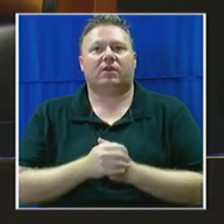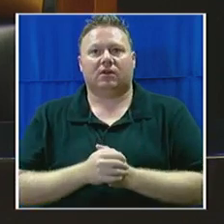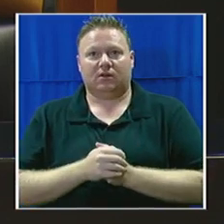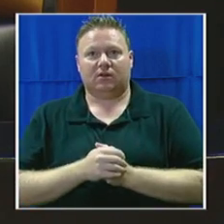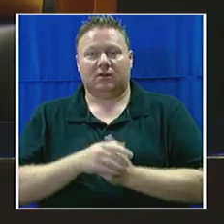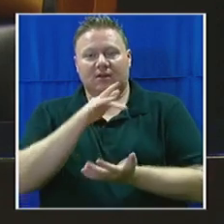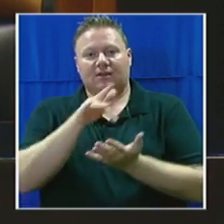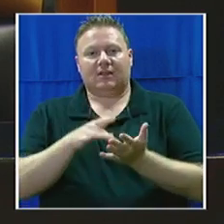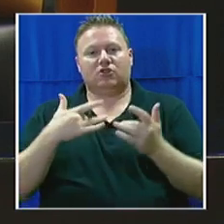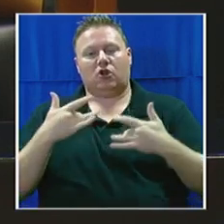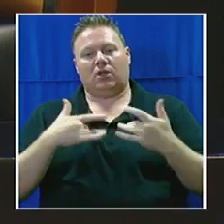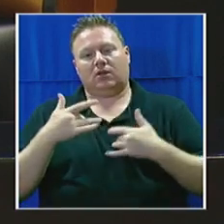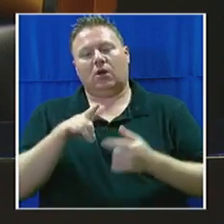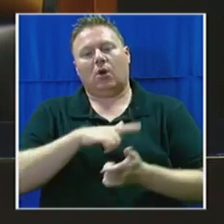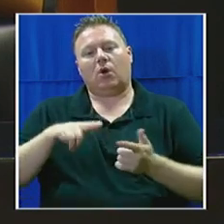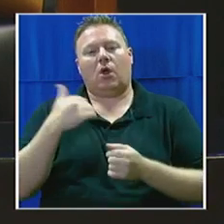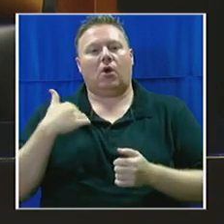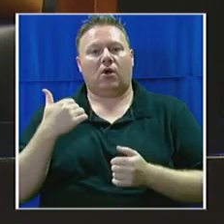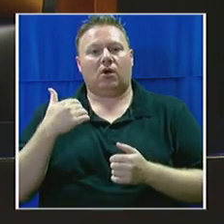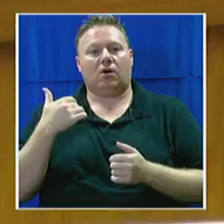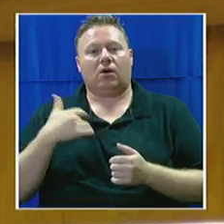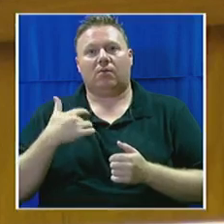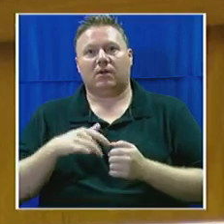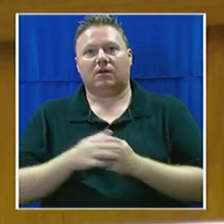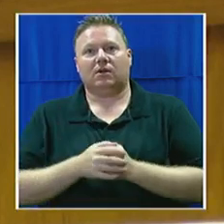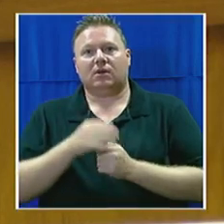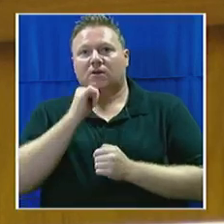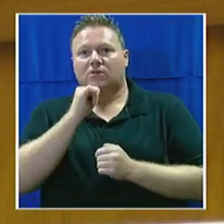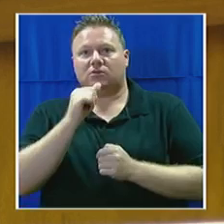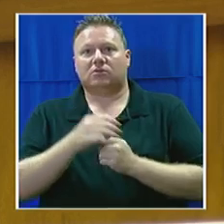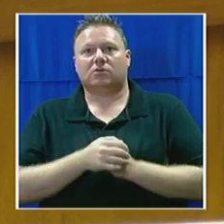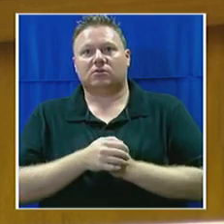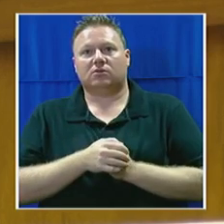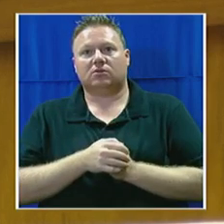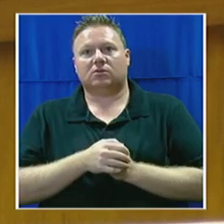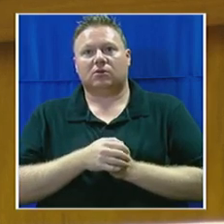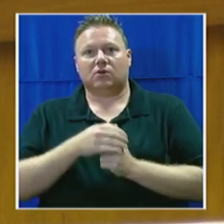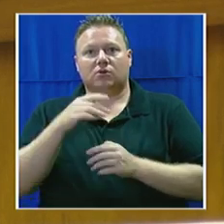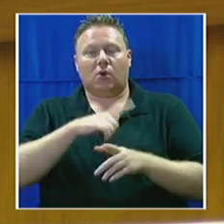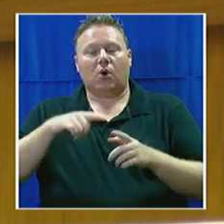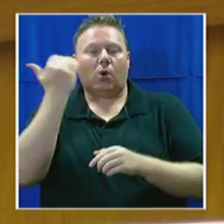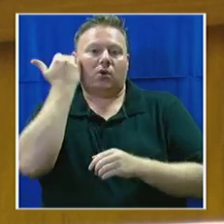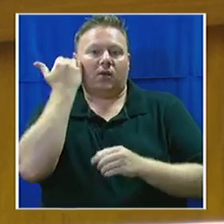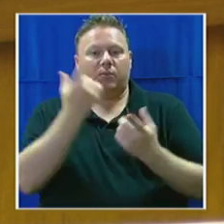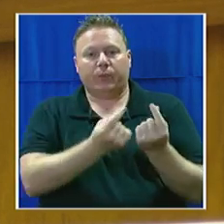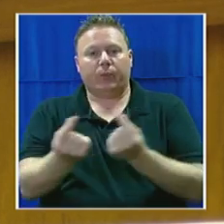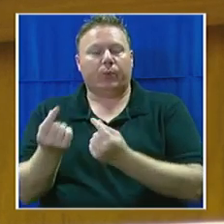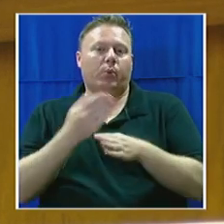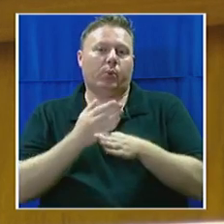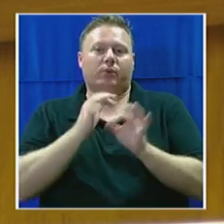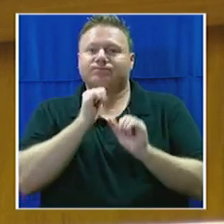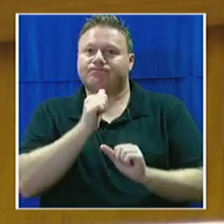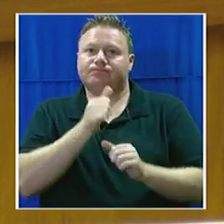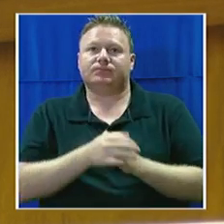the crisis of local government in South Africa is poor conceptualization of the local state. The manner in which local government is